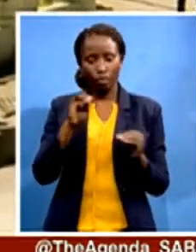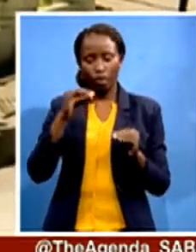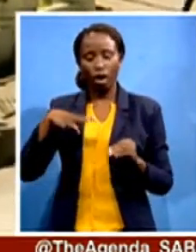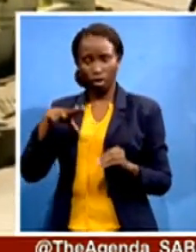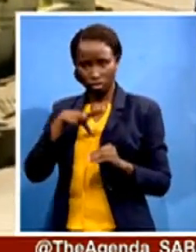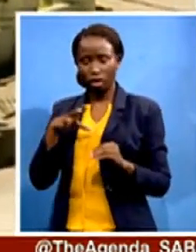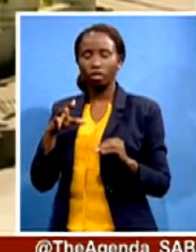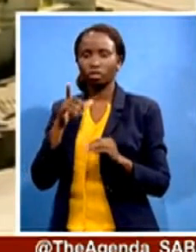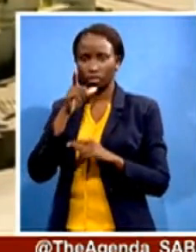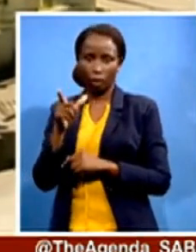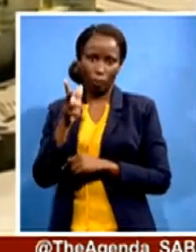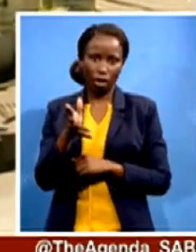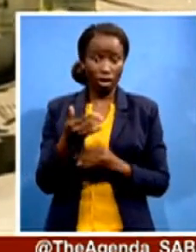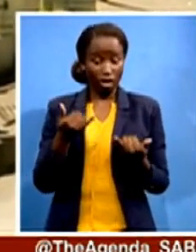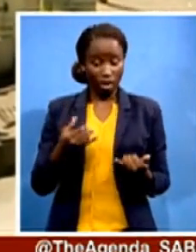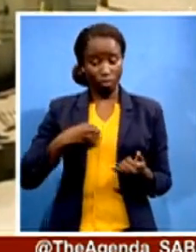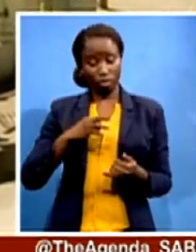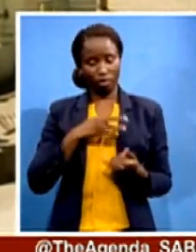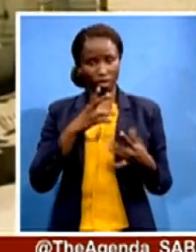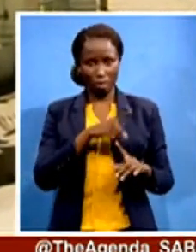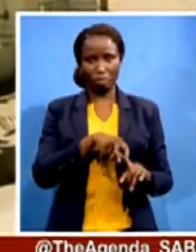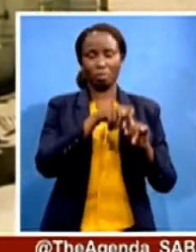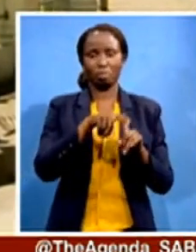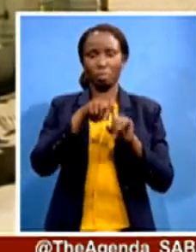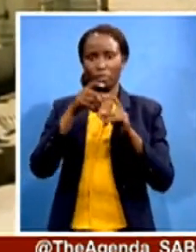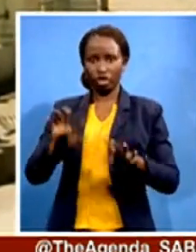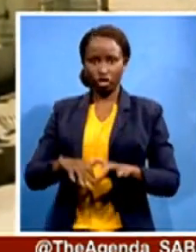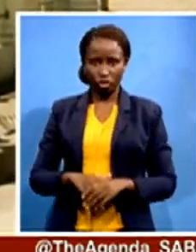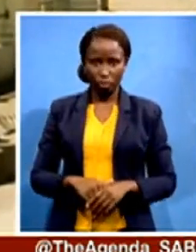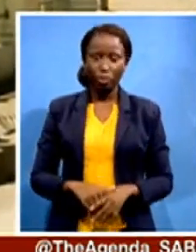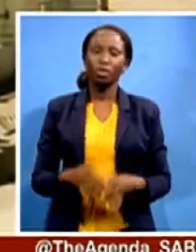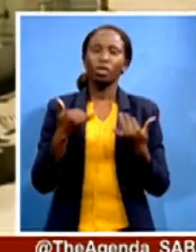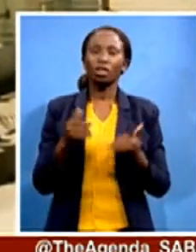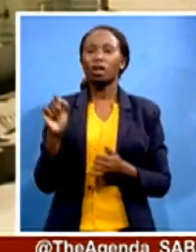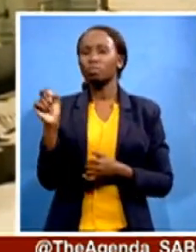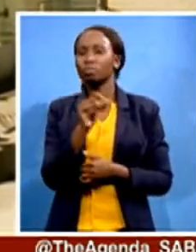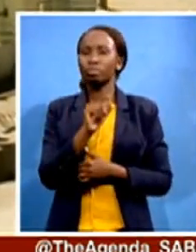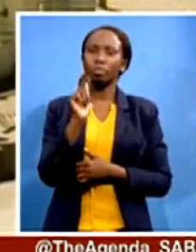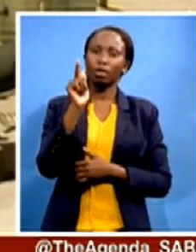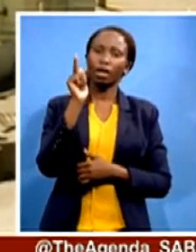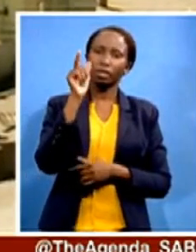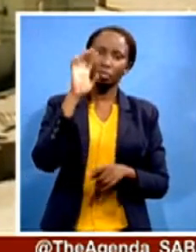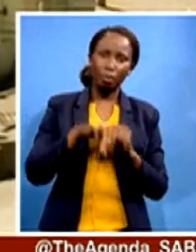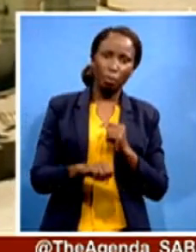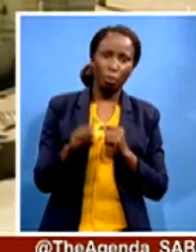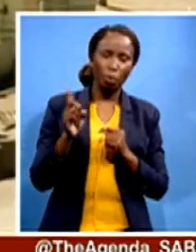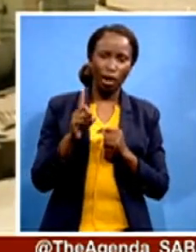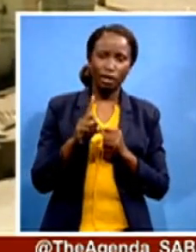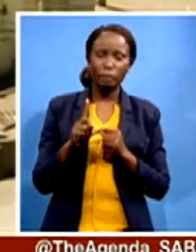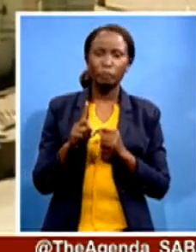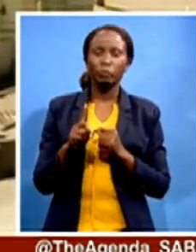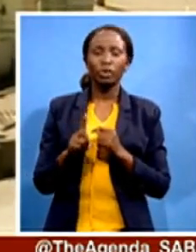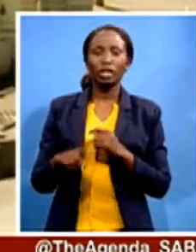now we then realized at a later stage as the student leadership that the timing for their suspension was not on point, given